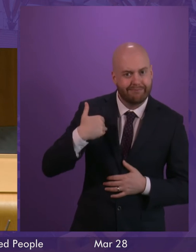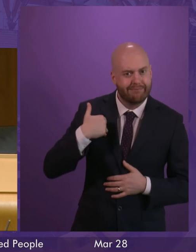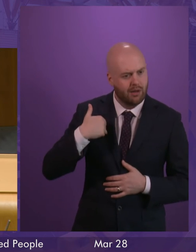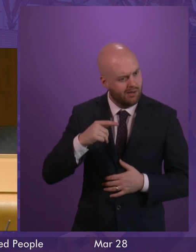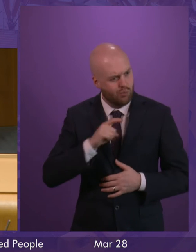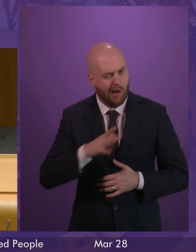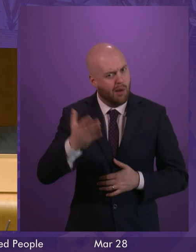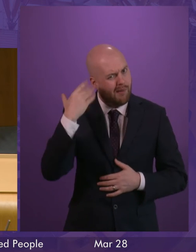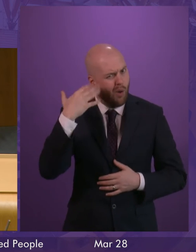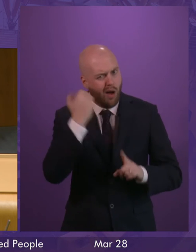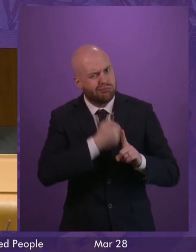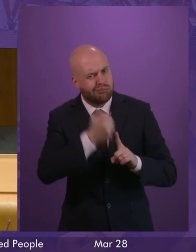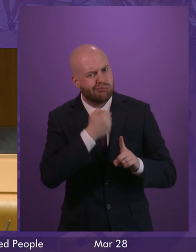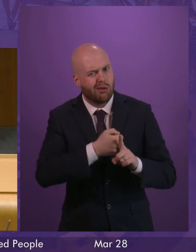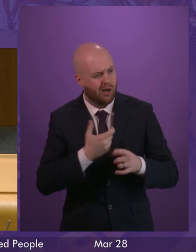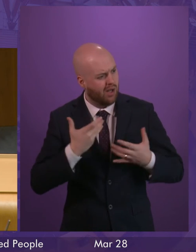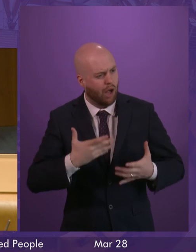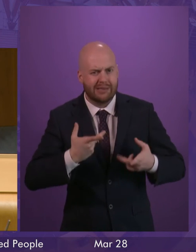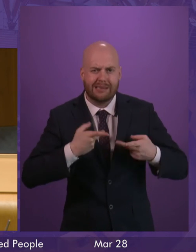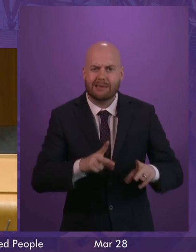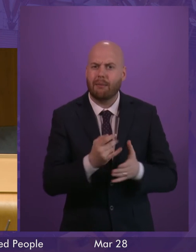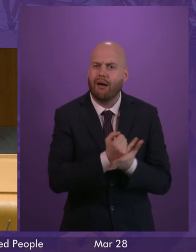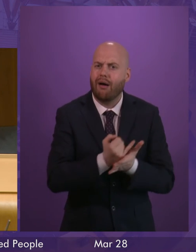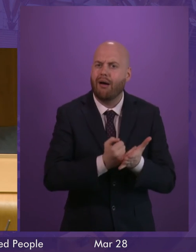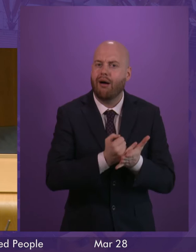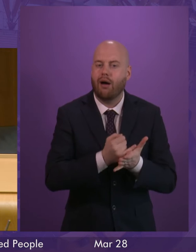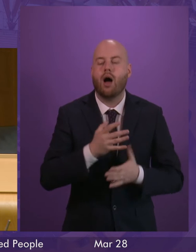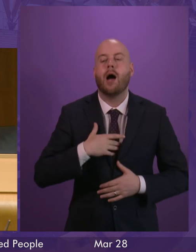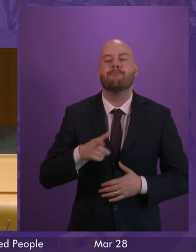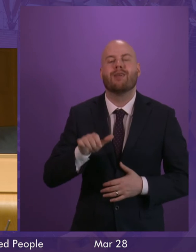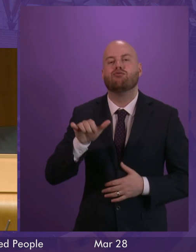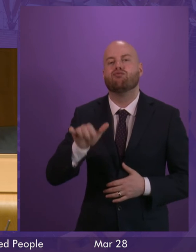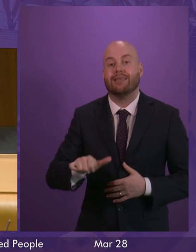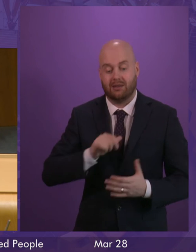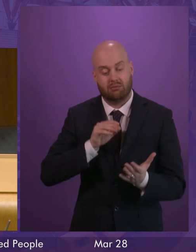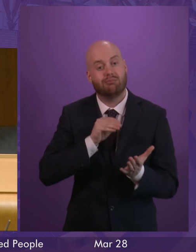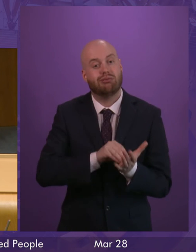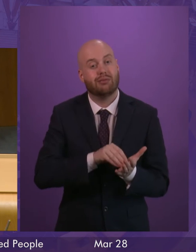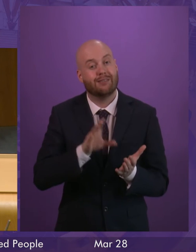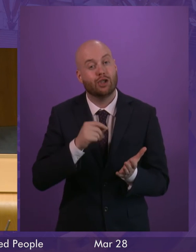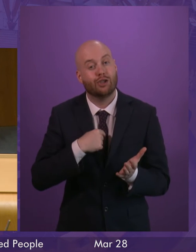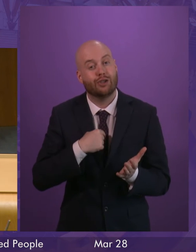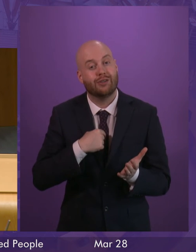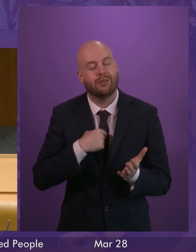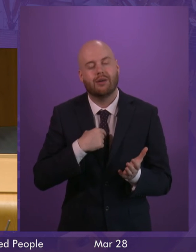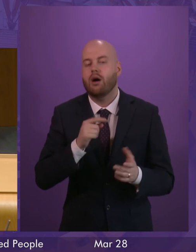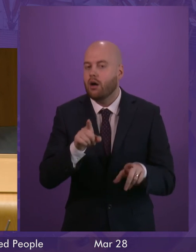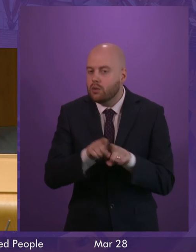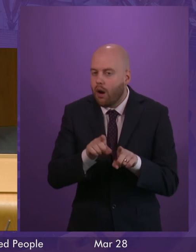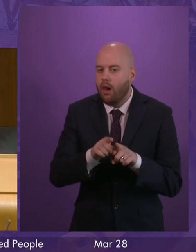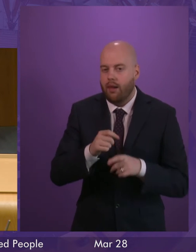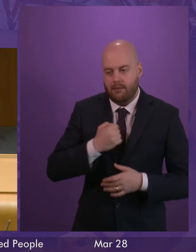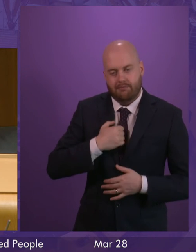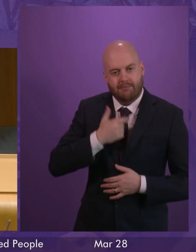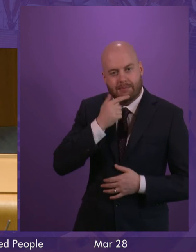in the current system? So I put that on the record. My constituents also wouldn't forgive me if I didn't say that